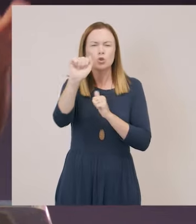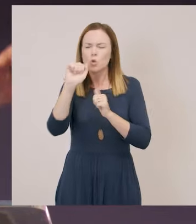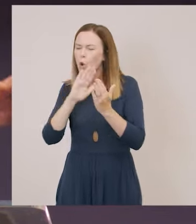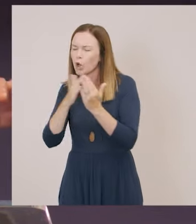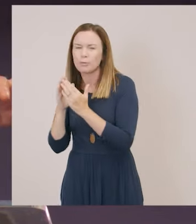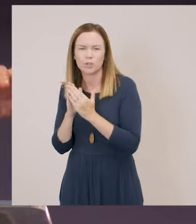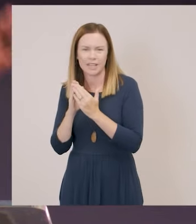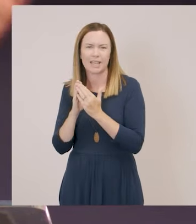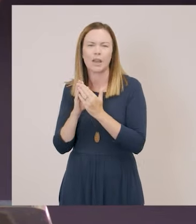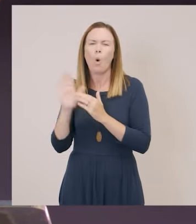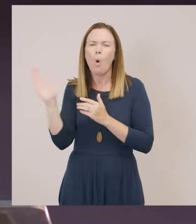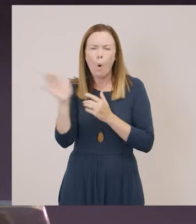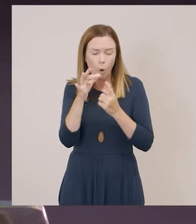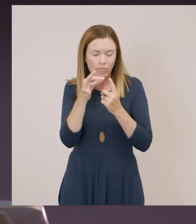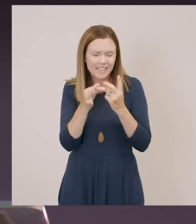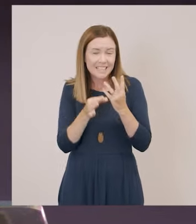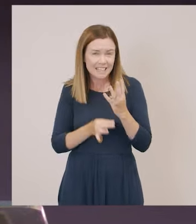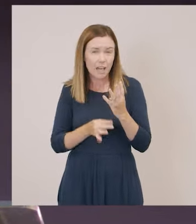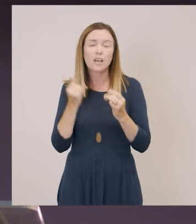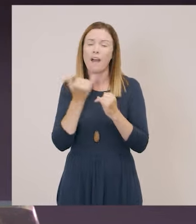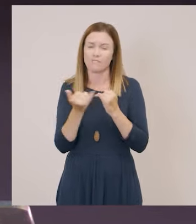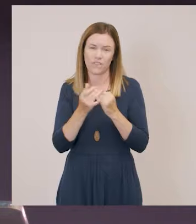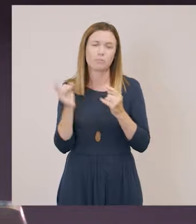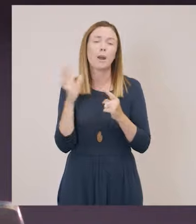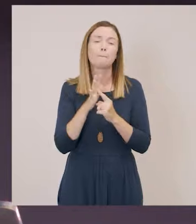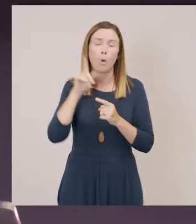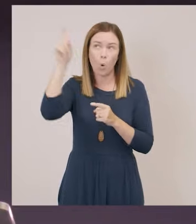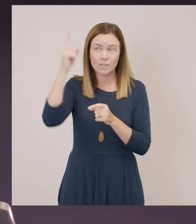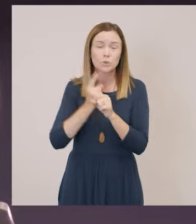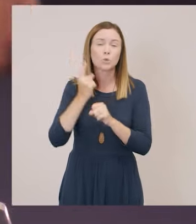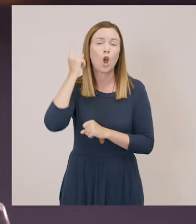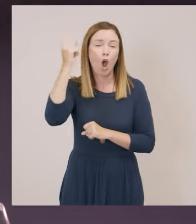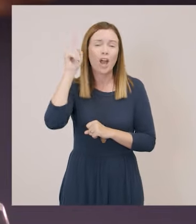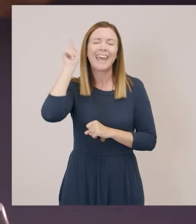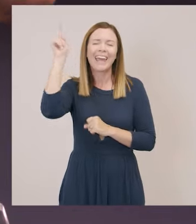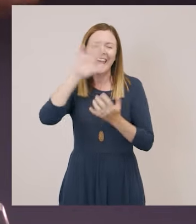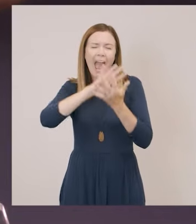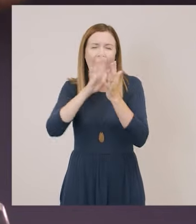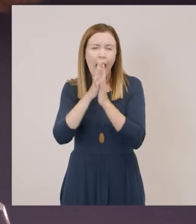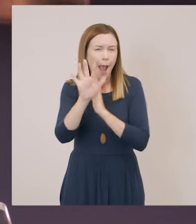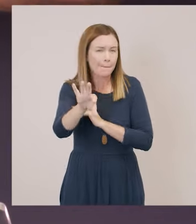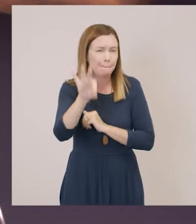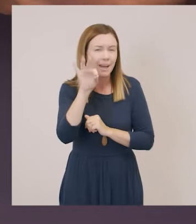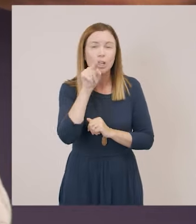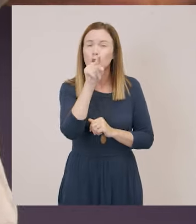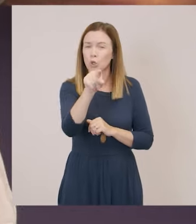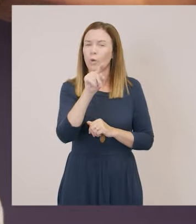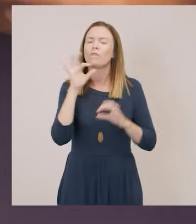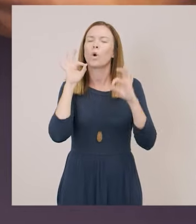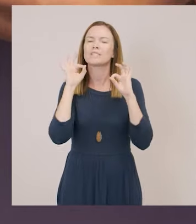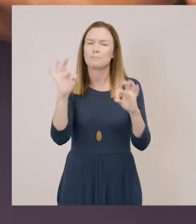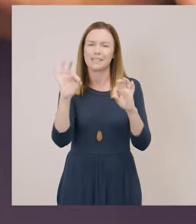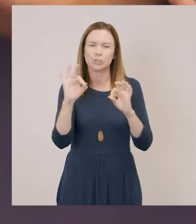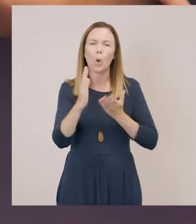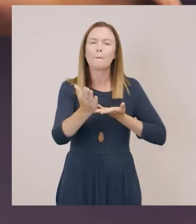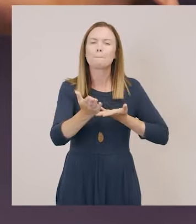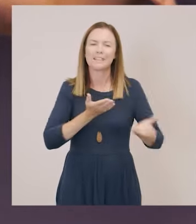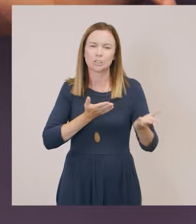your community. All of those details are very important to God. He has handpicked you for a special mission